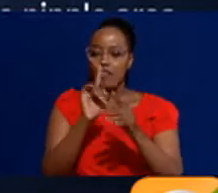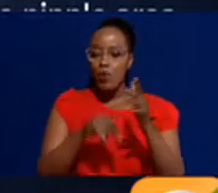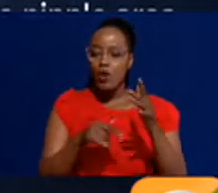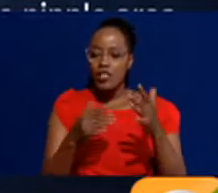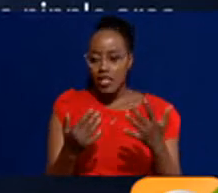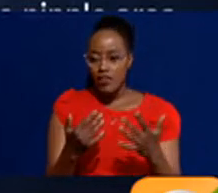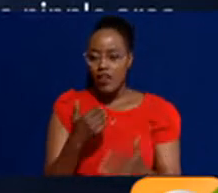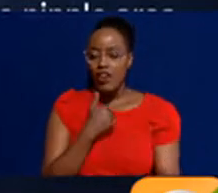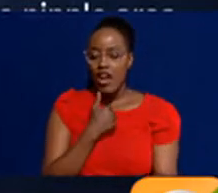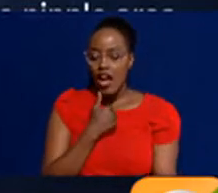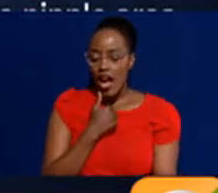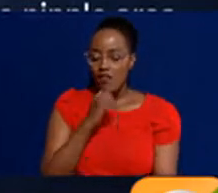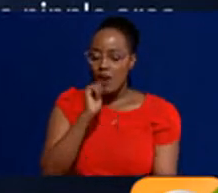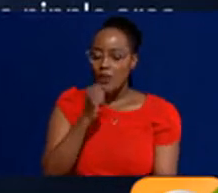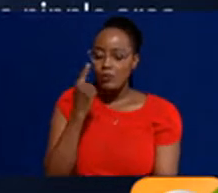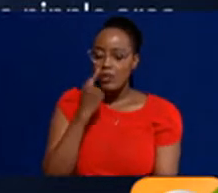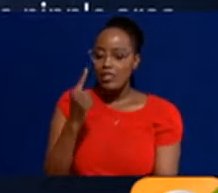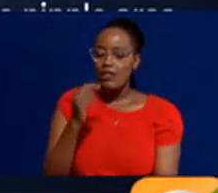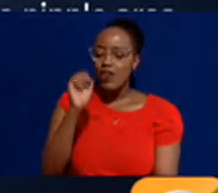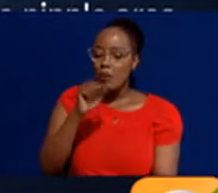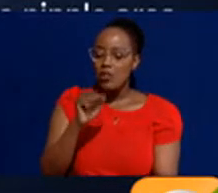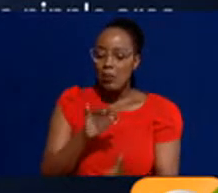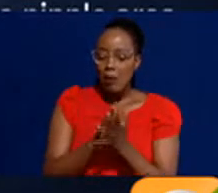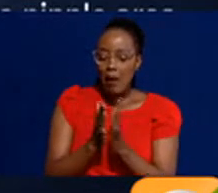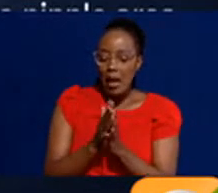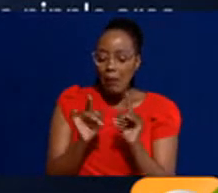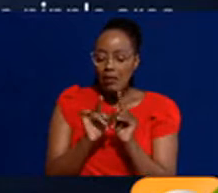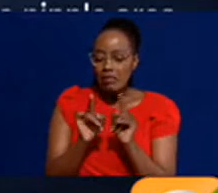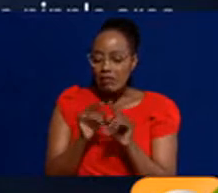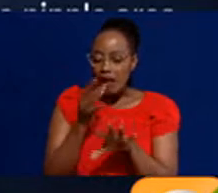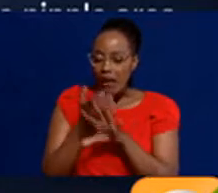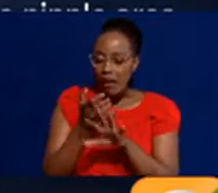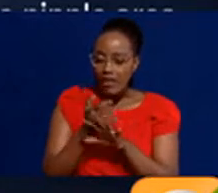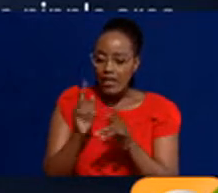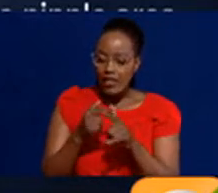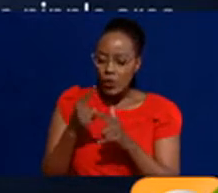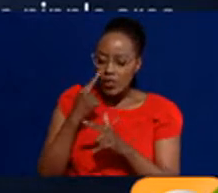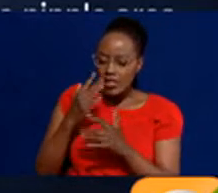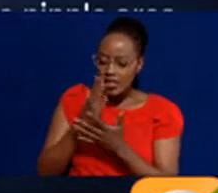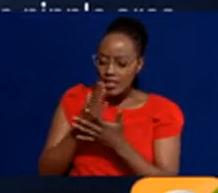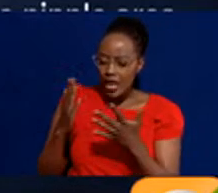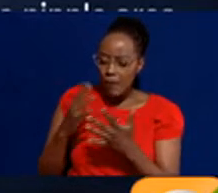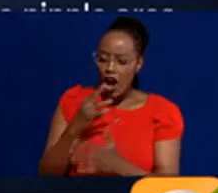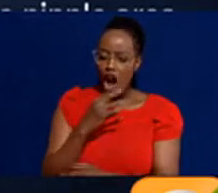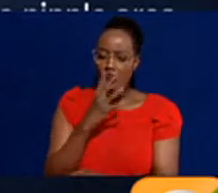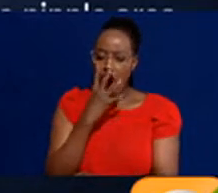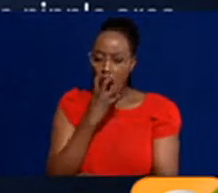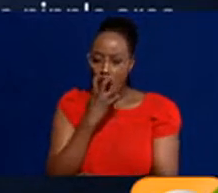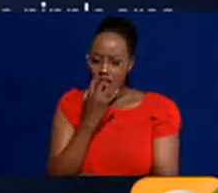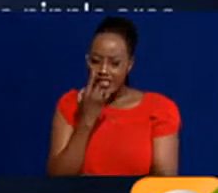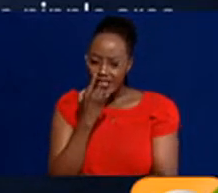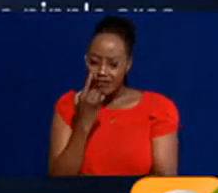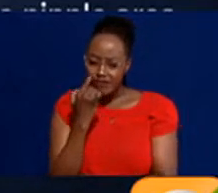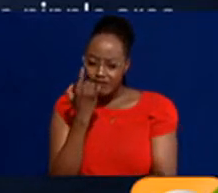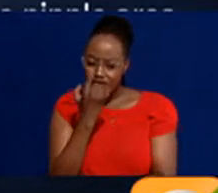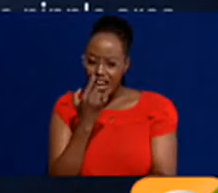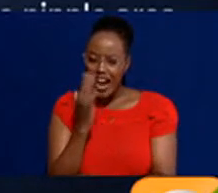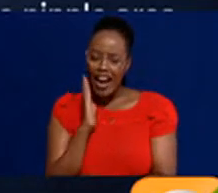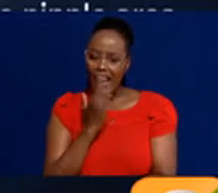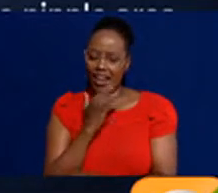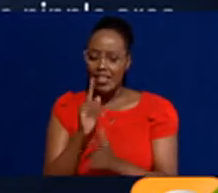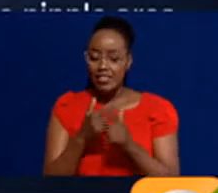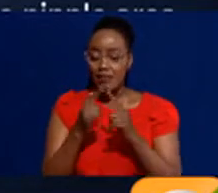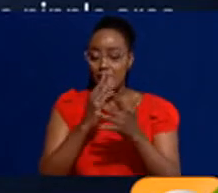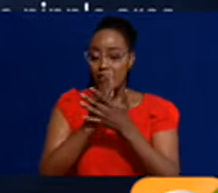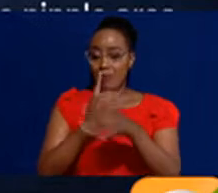redness. It might look like it's getting thickened. It might have some dimpling, like an orange peel appearance. Sometimes when you